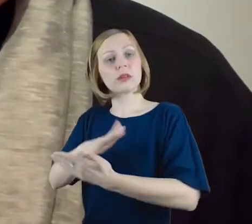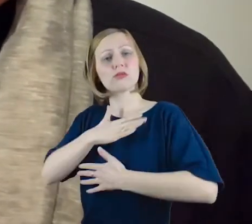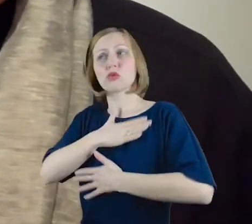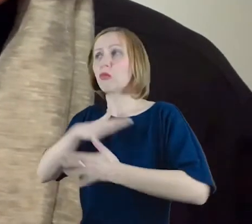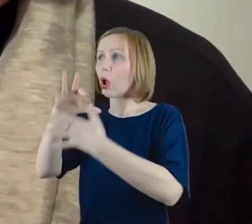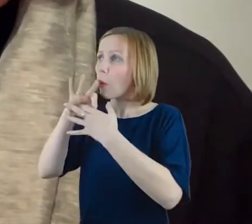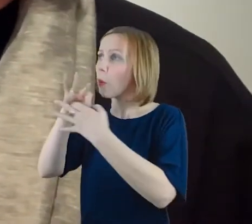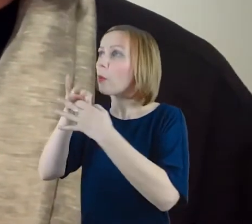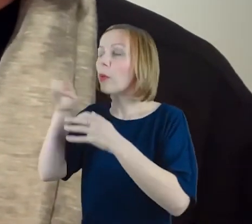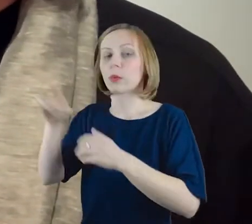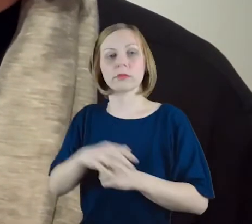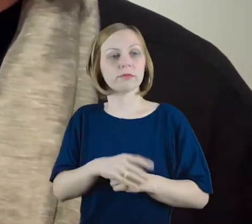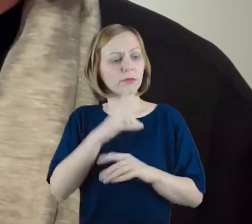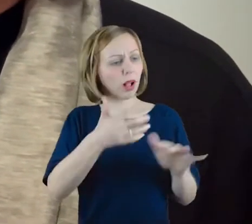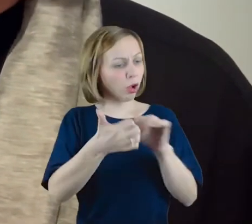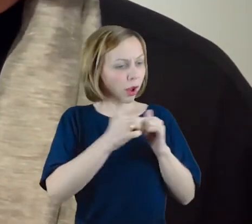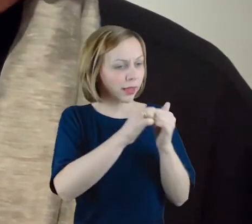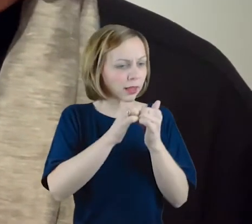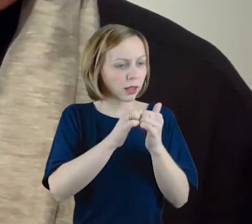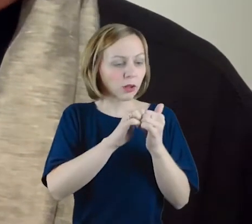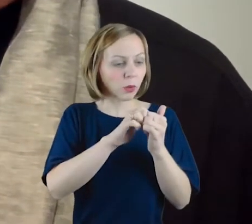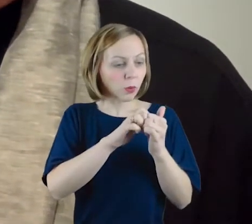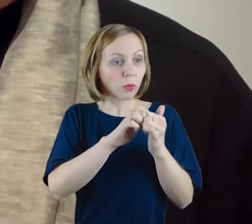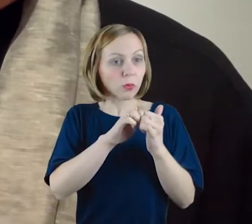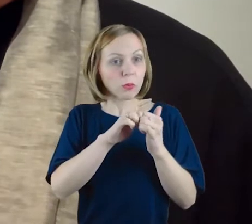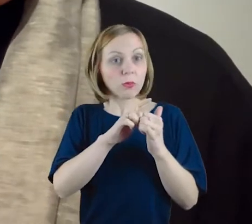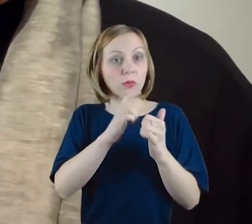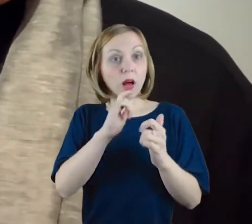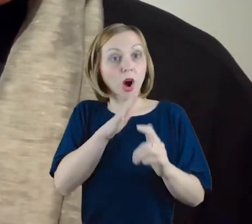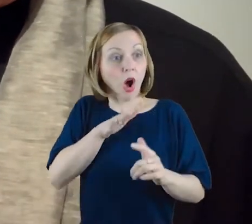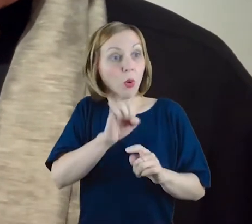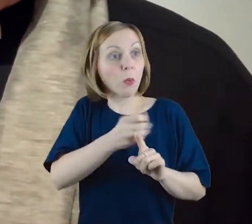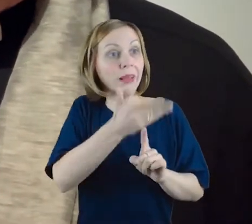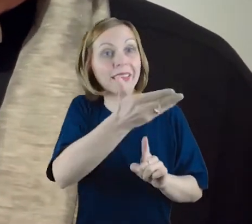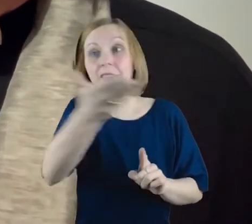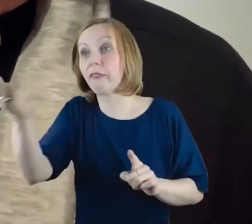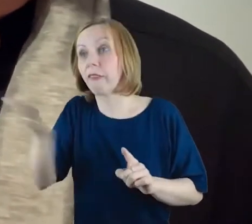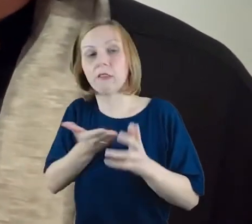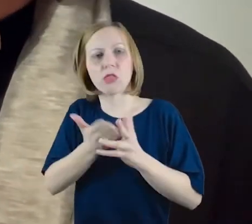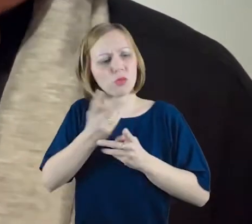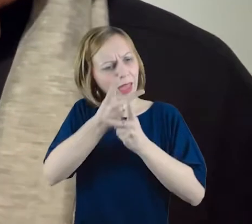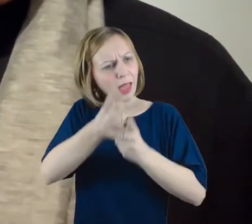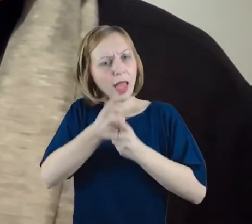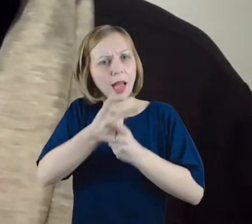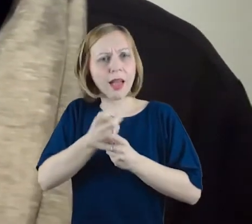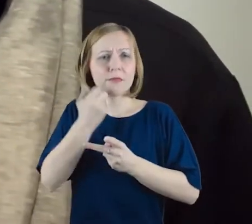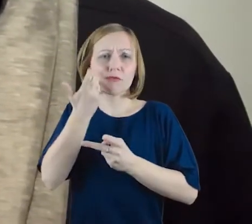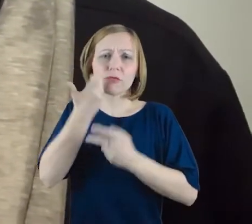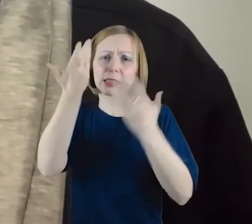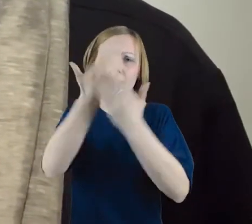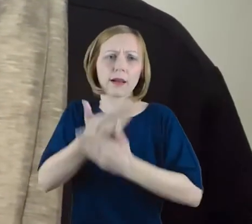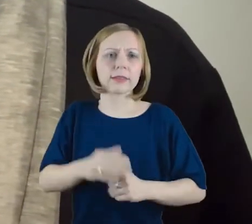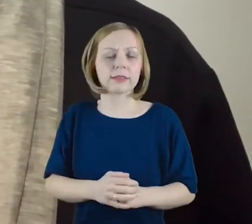colleagues holding a candle of hope in the care they offer day and night. A children's hospital on